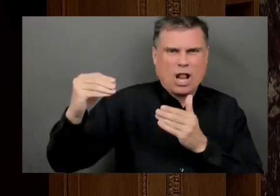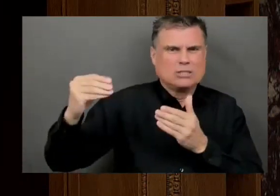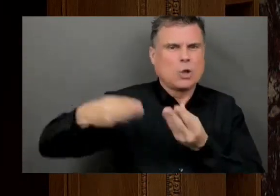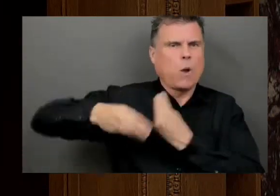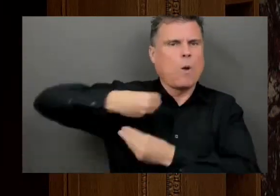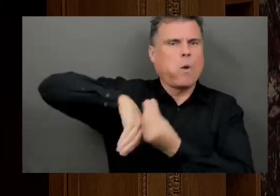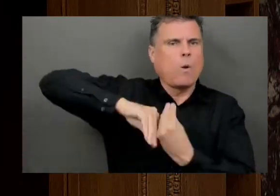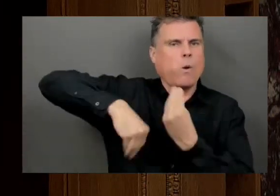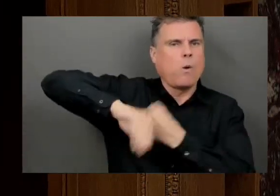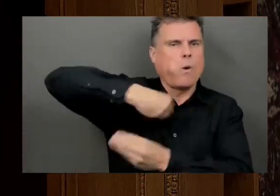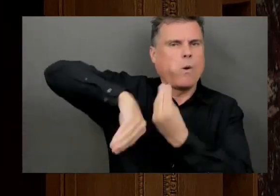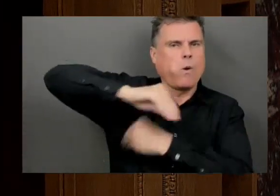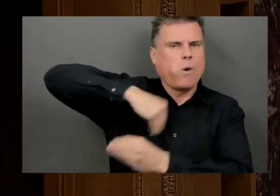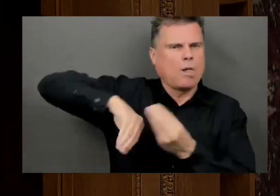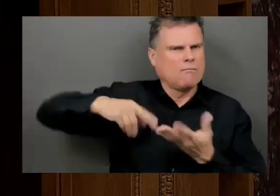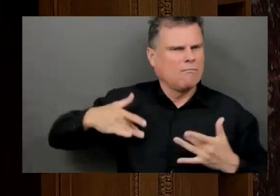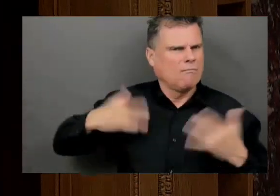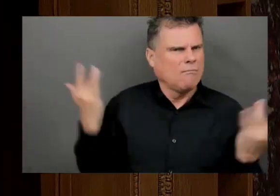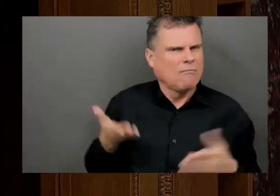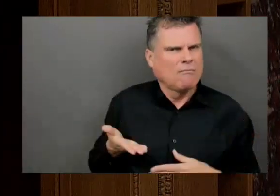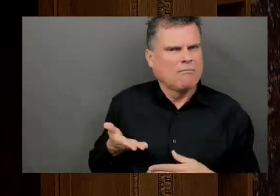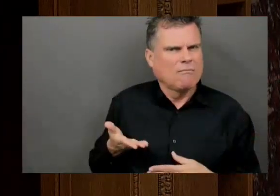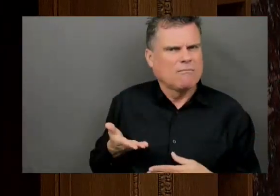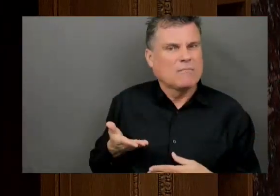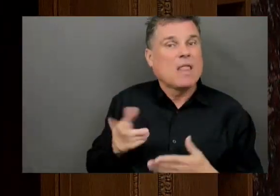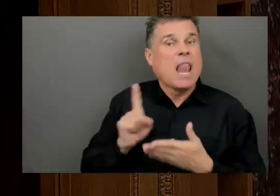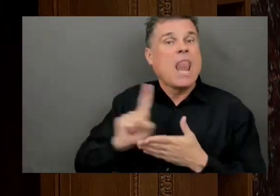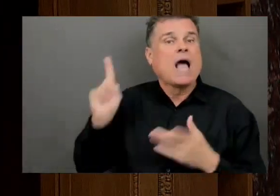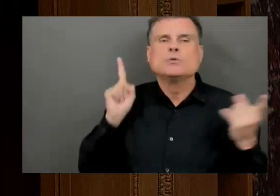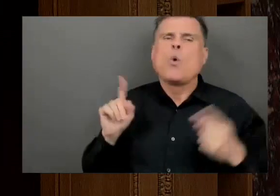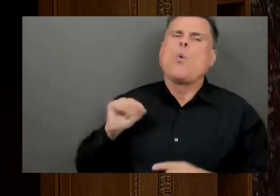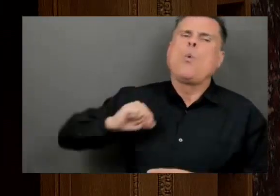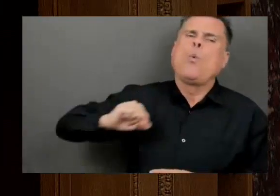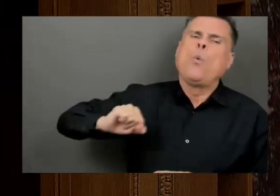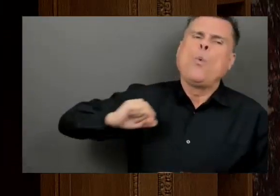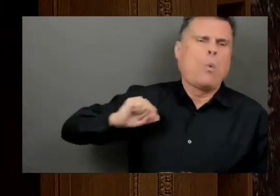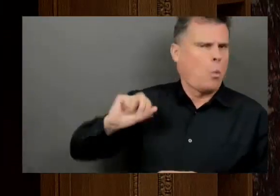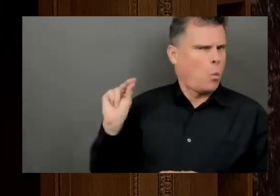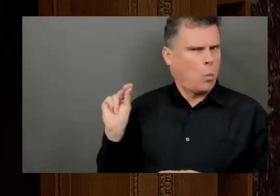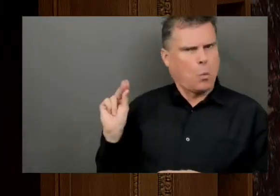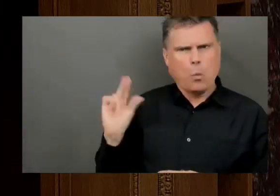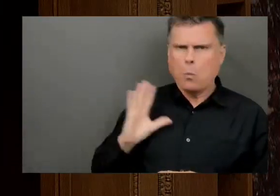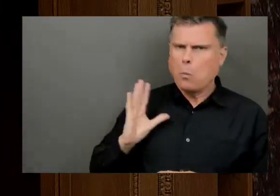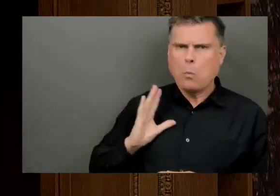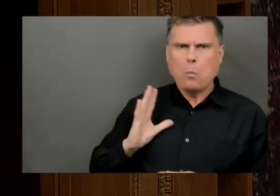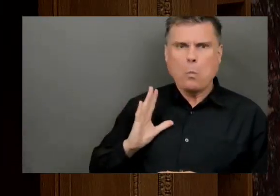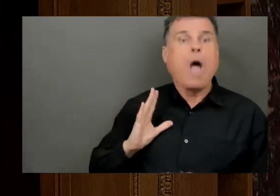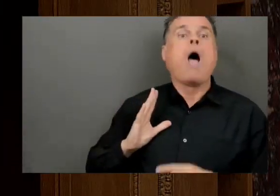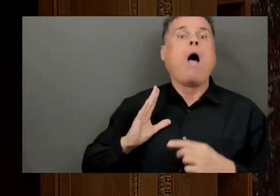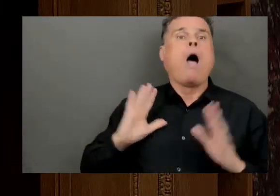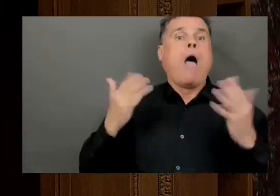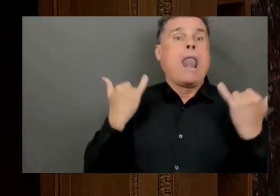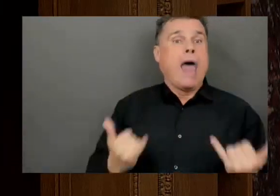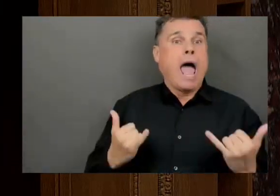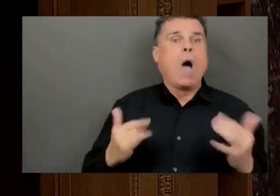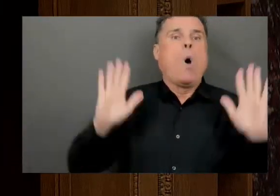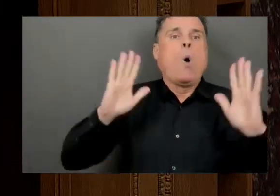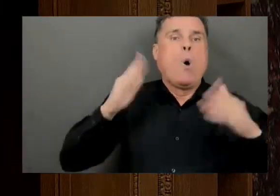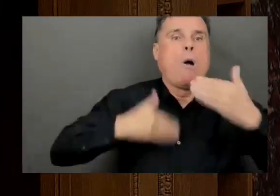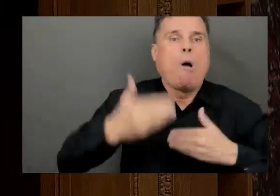place, the Minister of Energy conceded that she had received information that